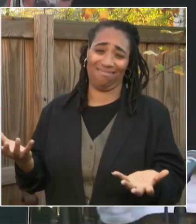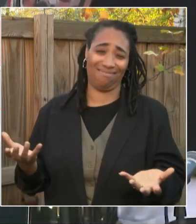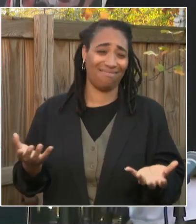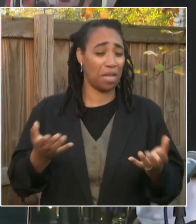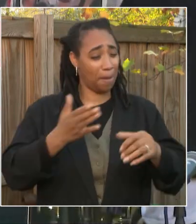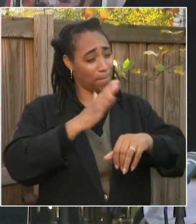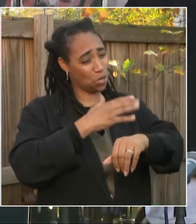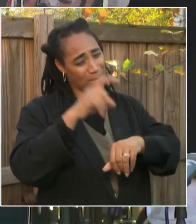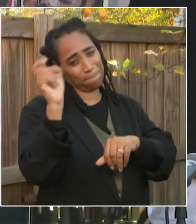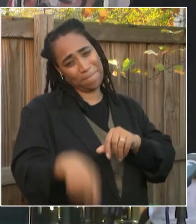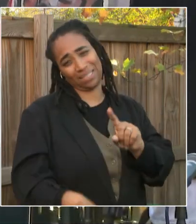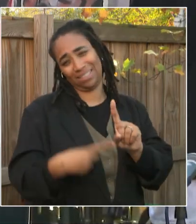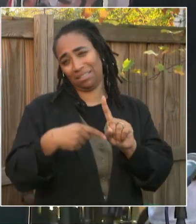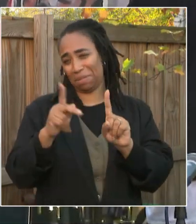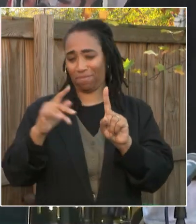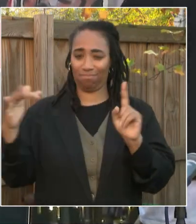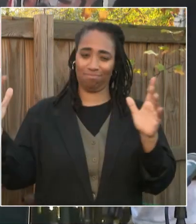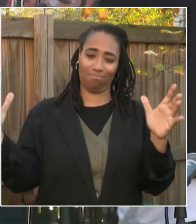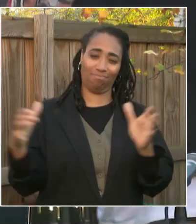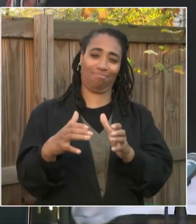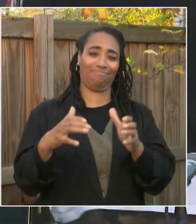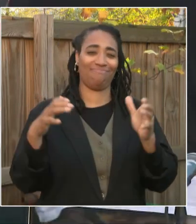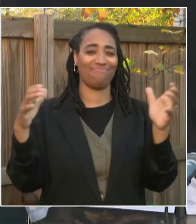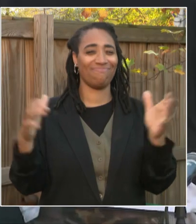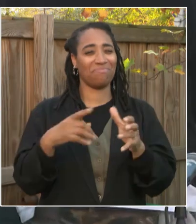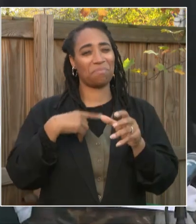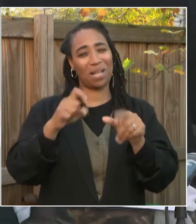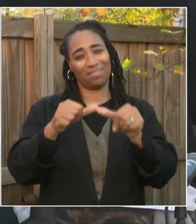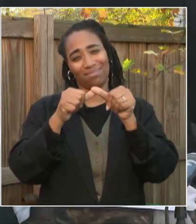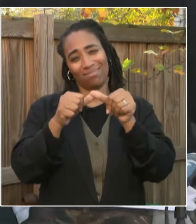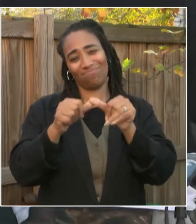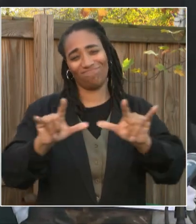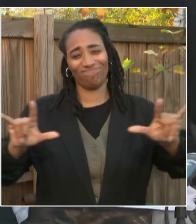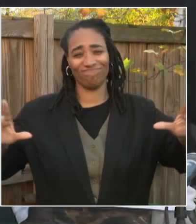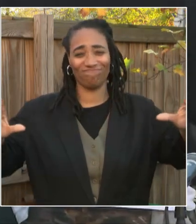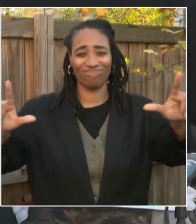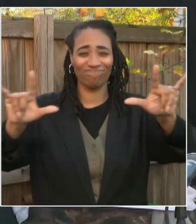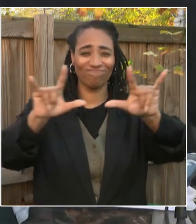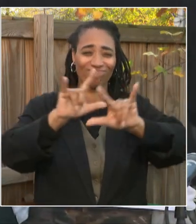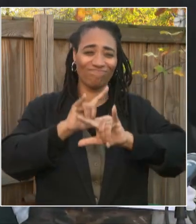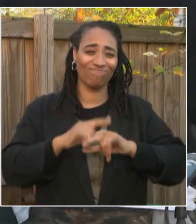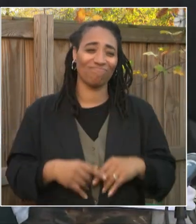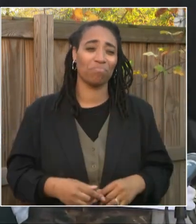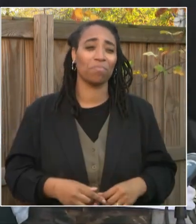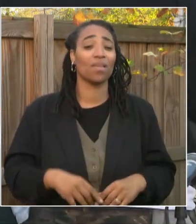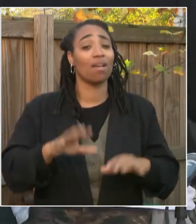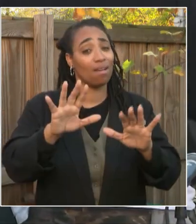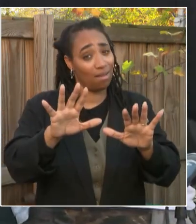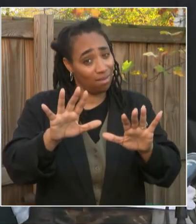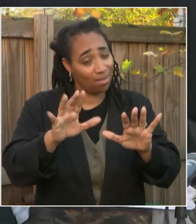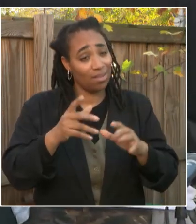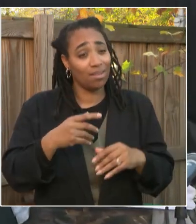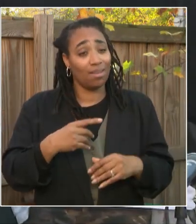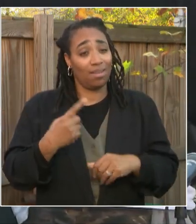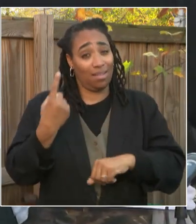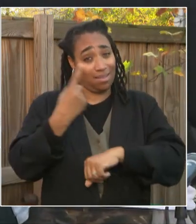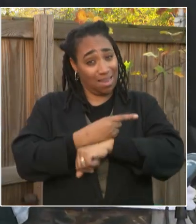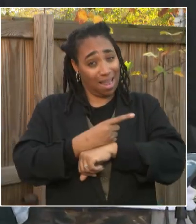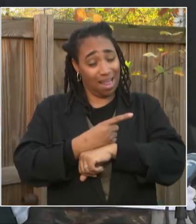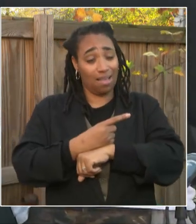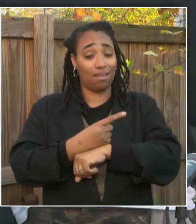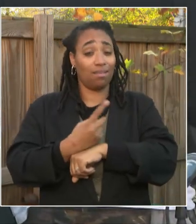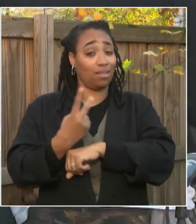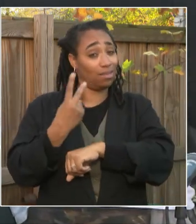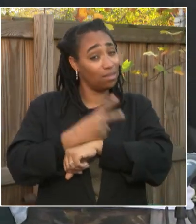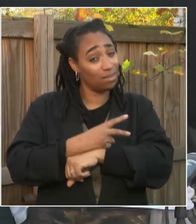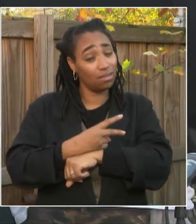love y'all. Let's keep striving. And look, as the day go long, always remember we must respect each other.